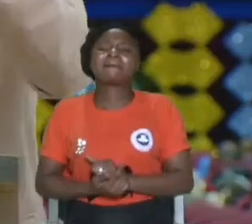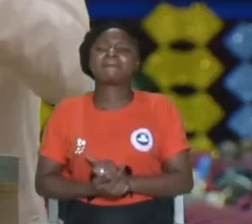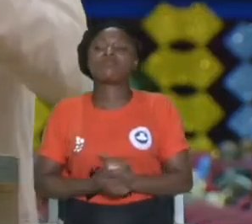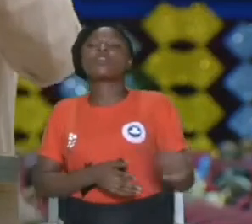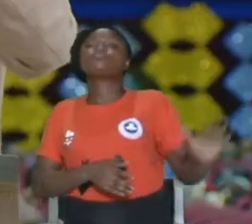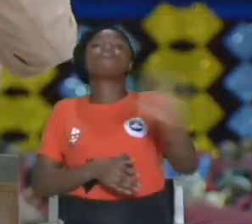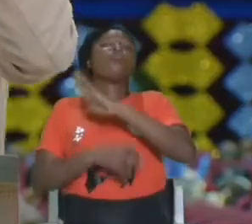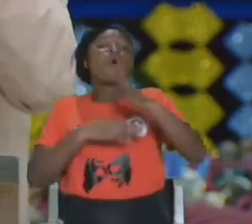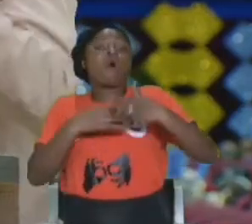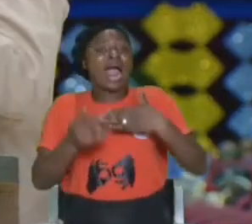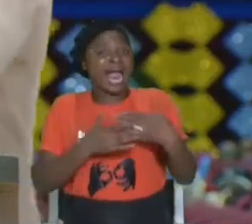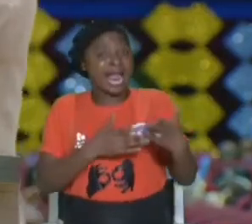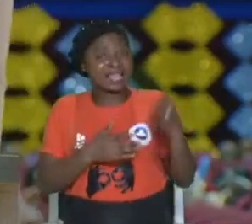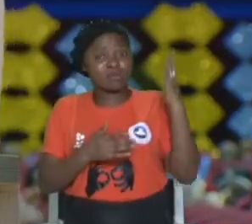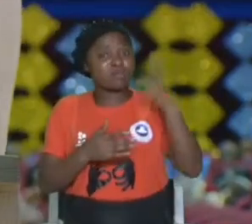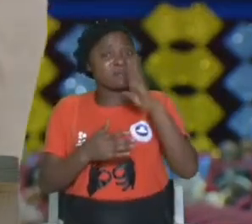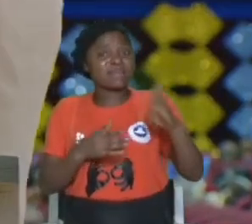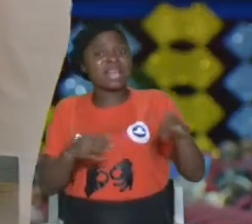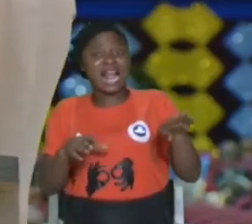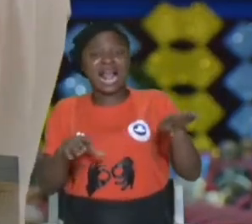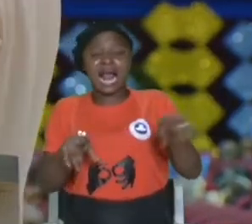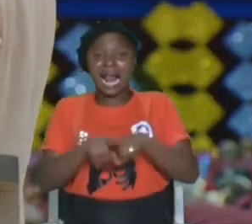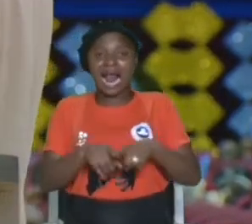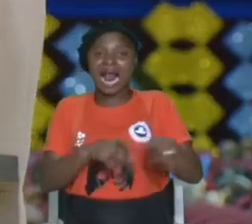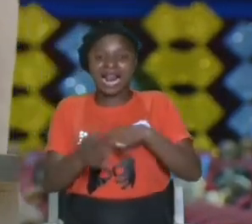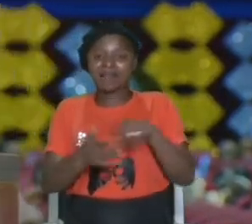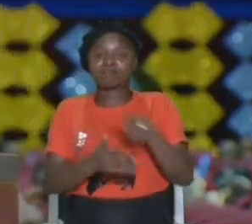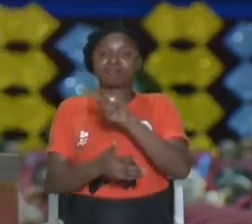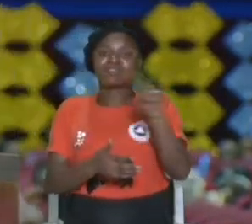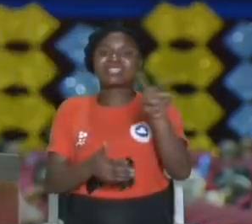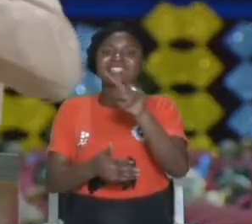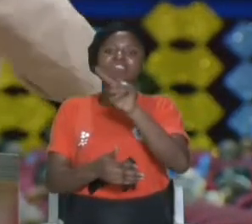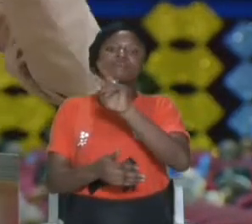Your case is going to be like